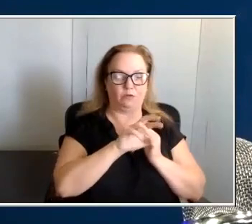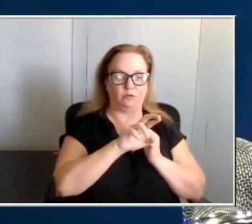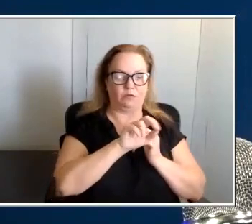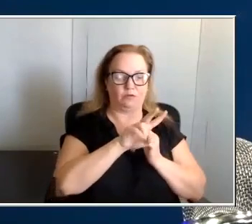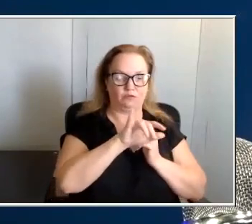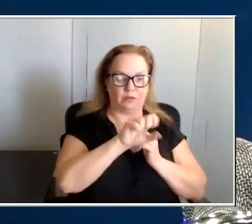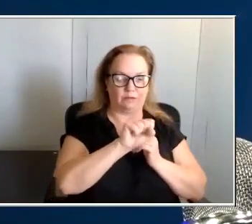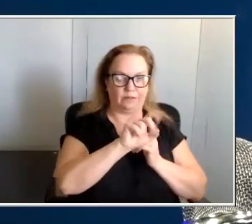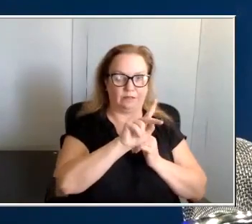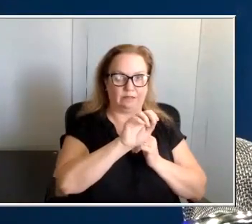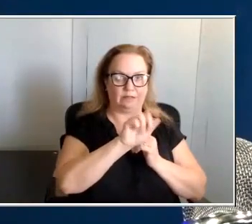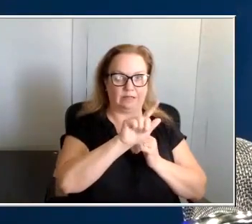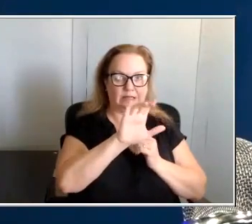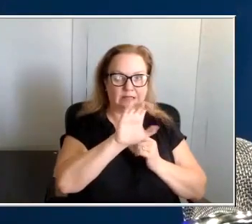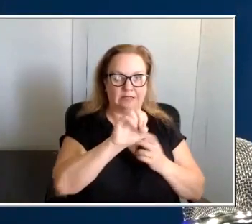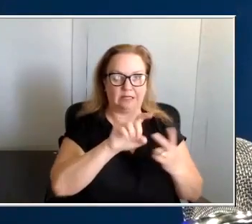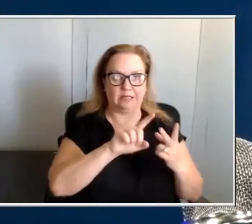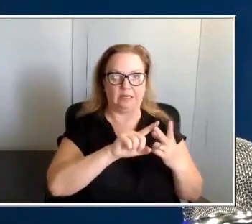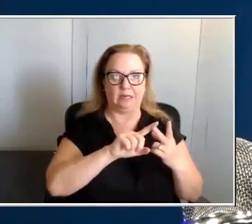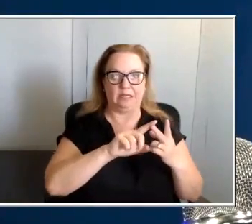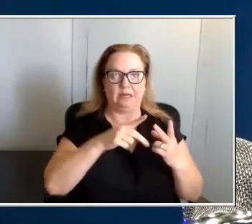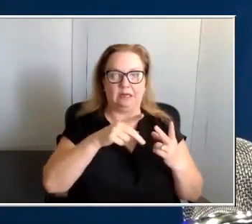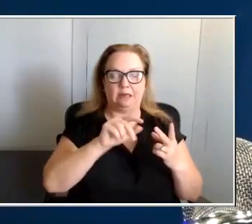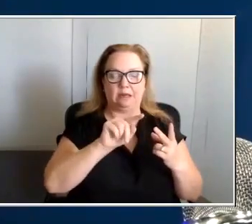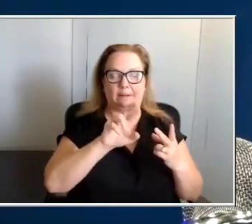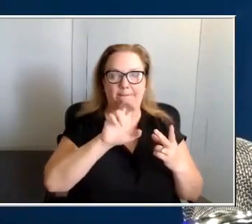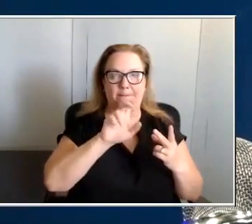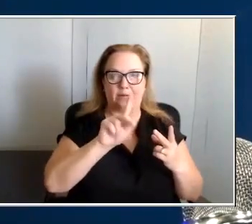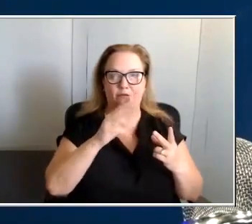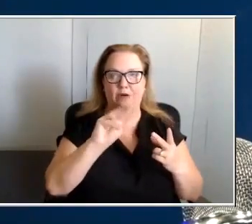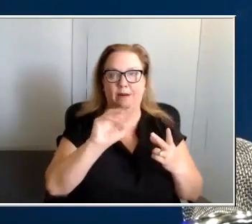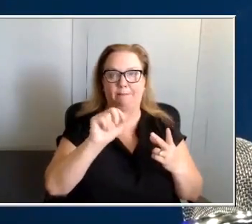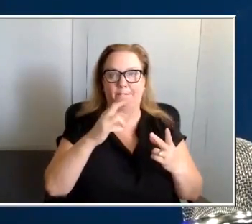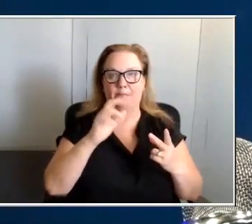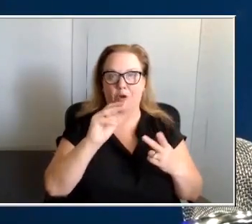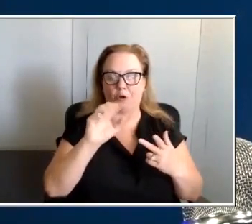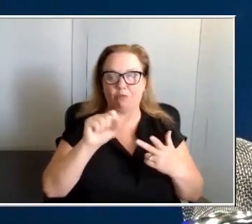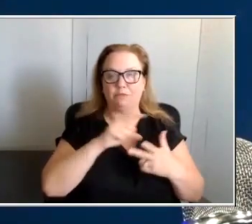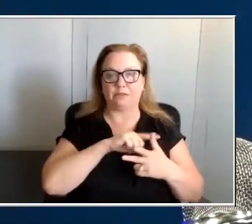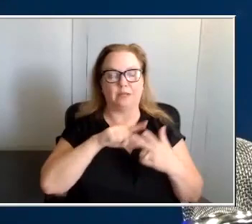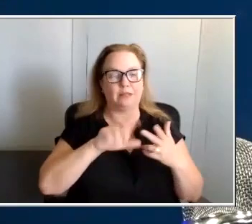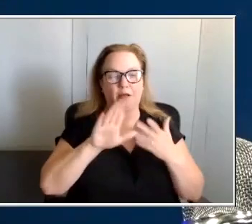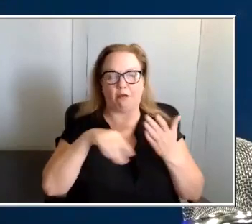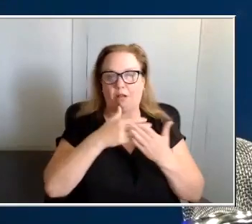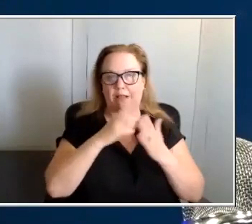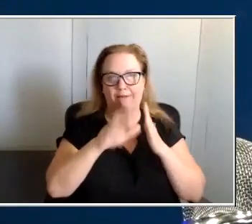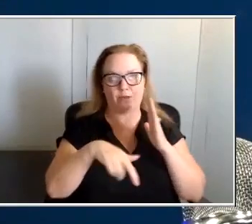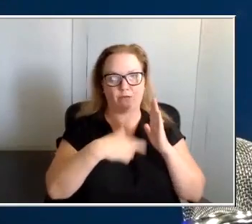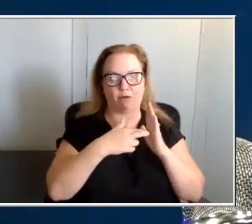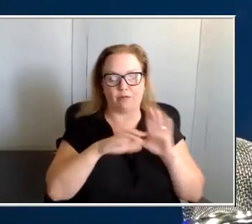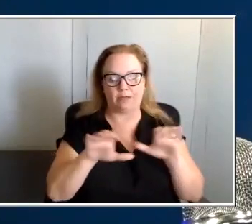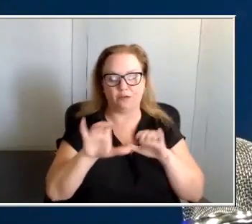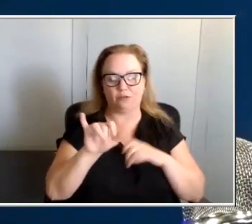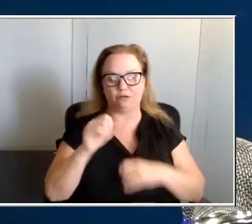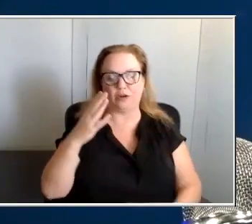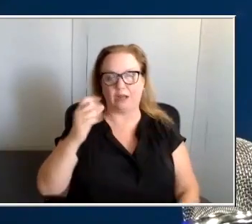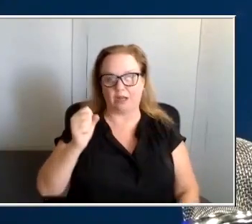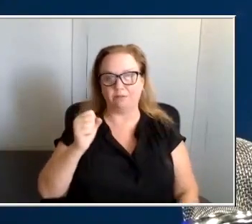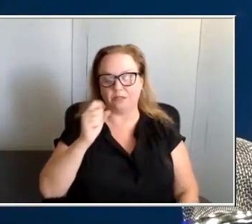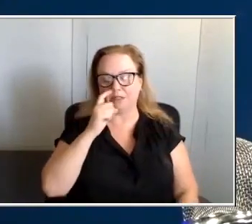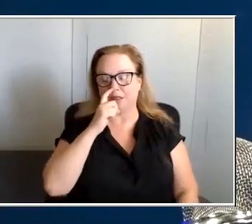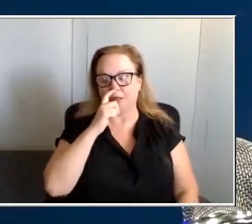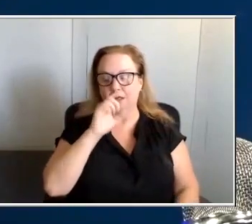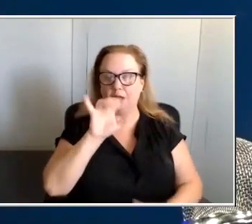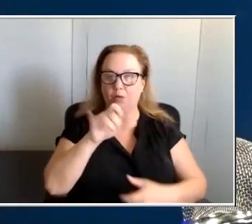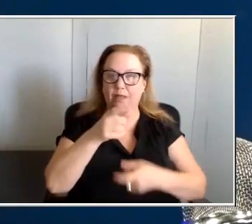Isaiah Pacheco and Patrick Mahomes on the same? Of course you do, right? Everybody's got their role. Everybody does their jobs. And I think when that happens, you can